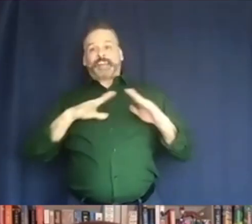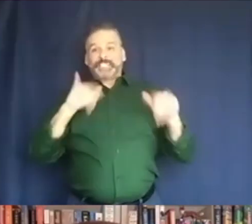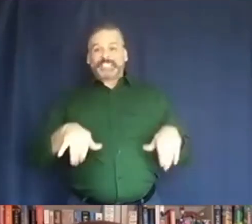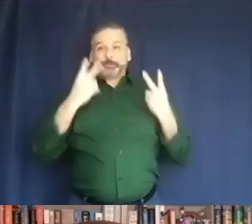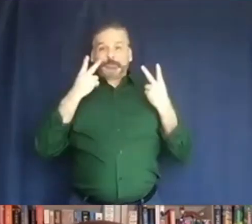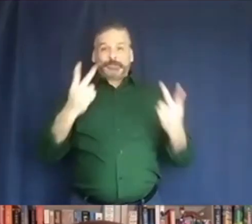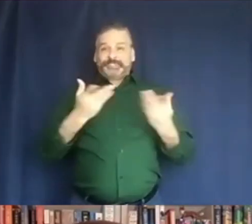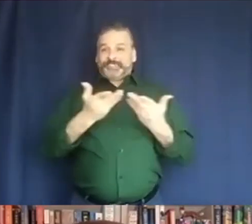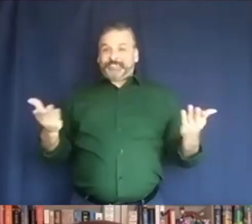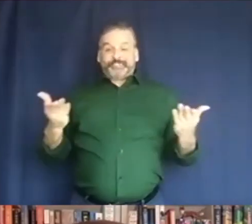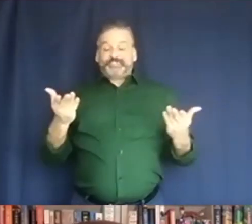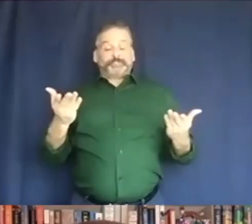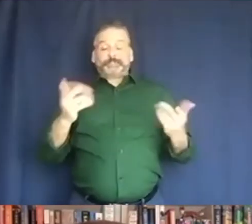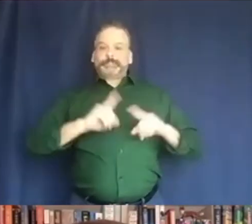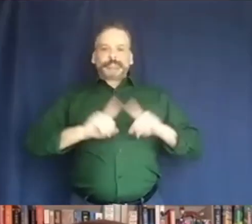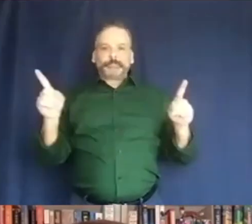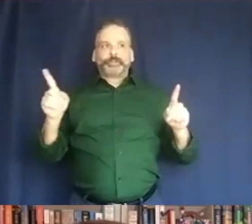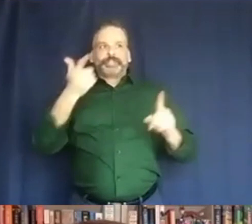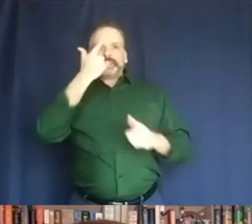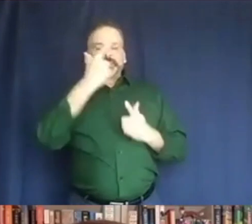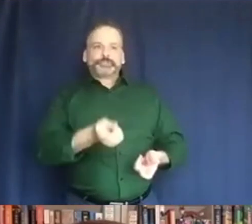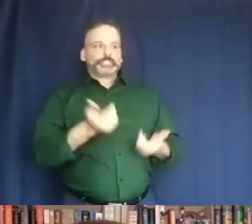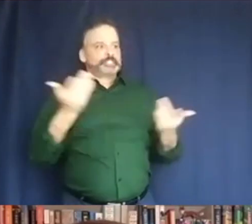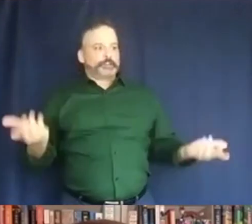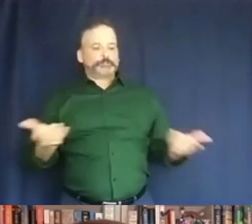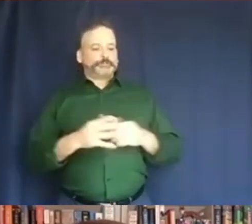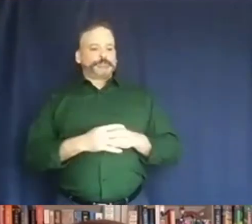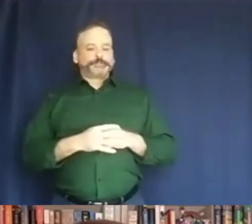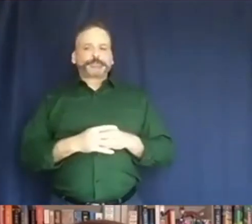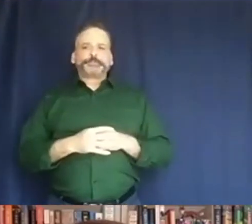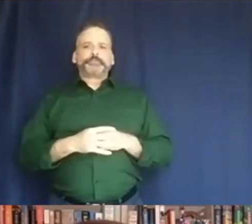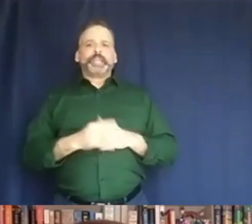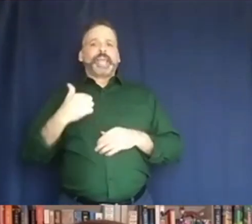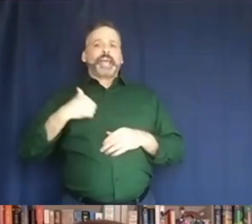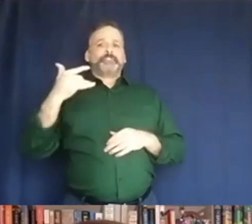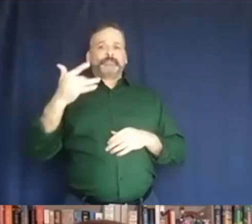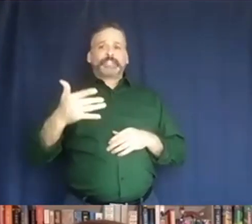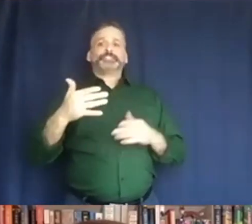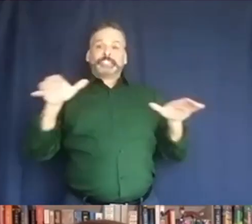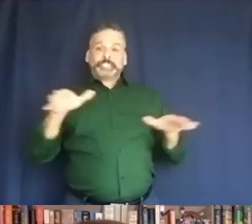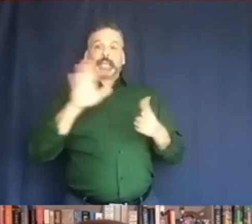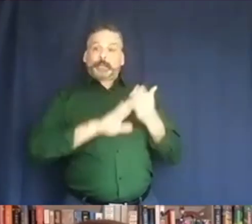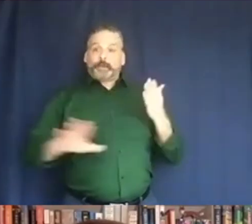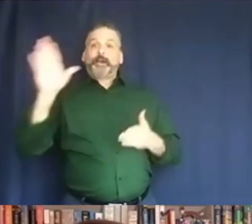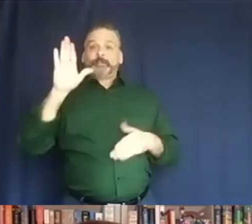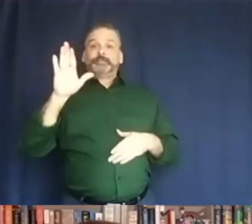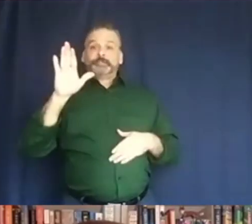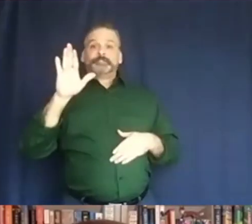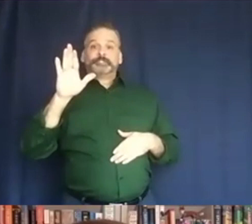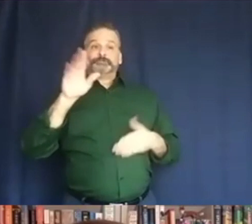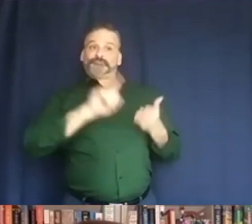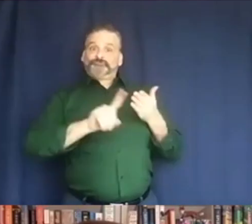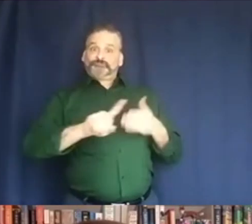stuff that's different and interesting. So I eventually wound up doing that in college, but